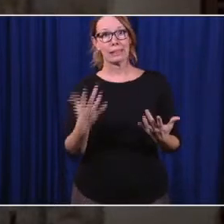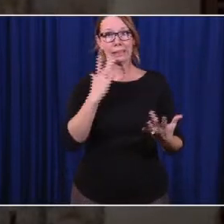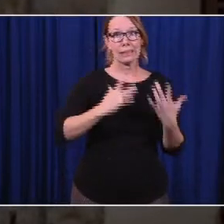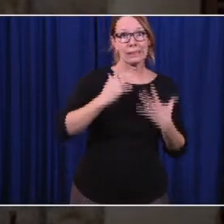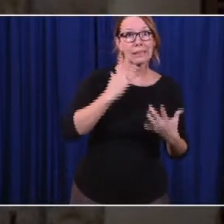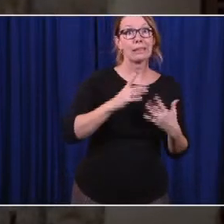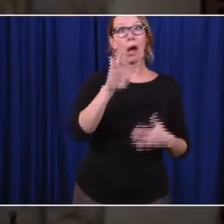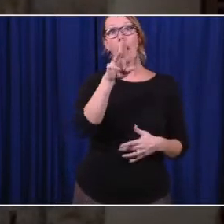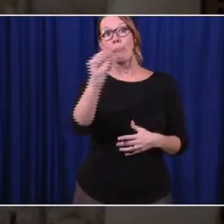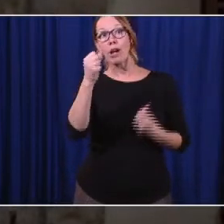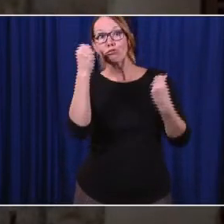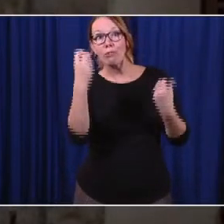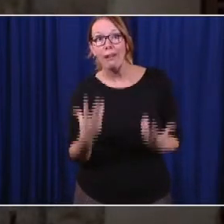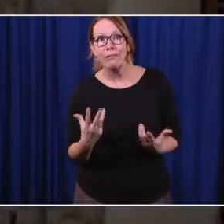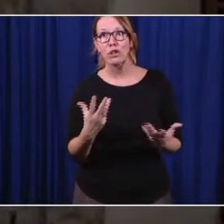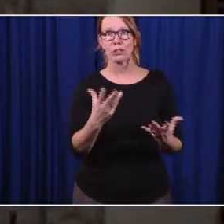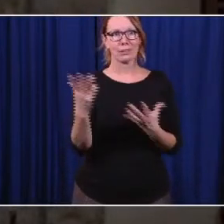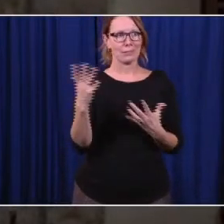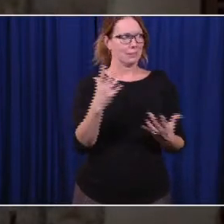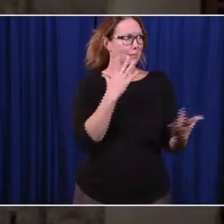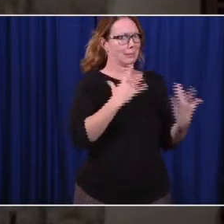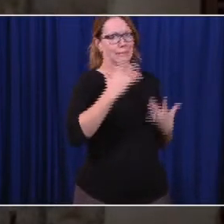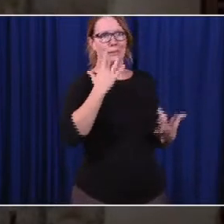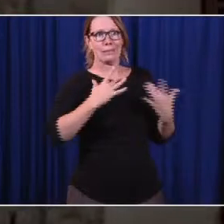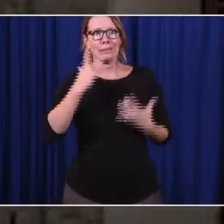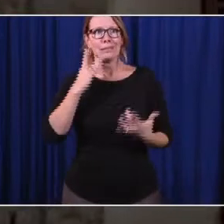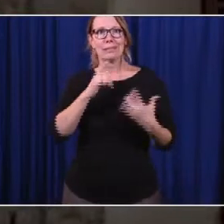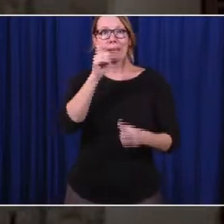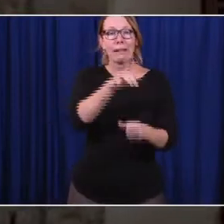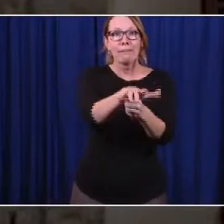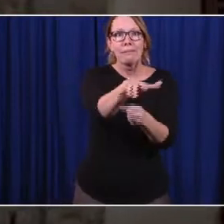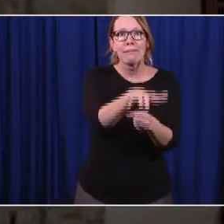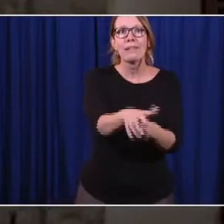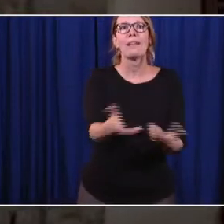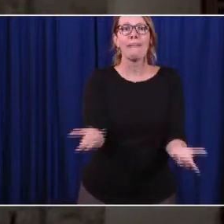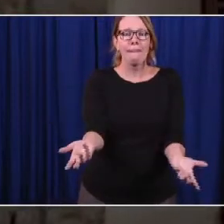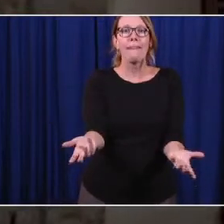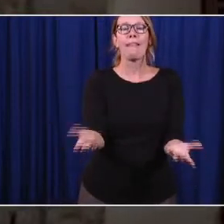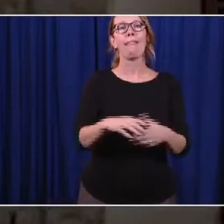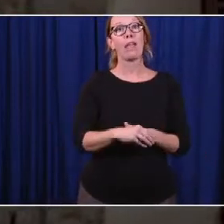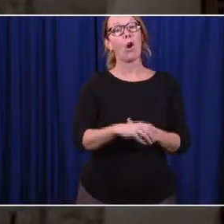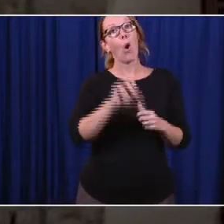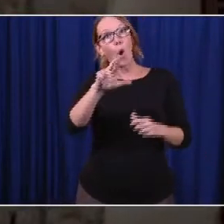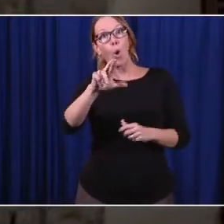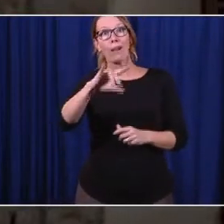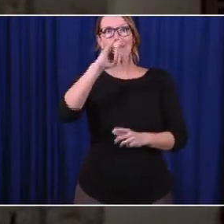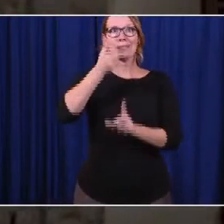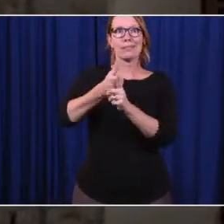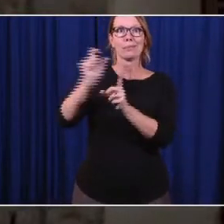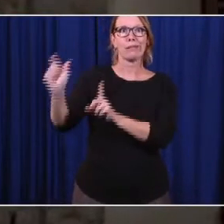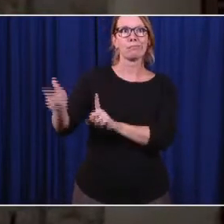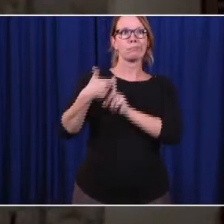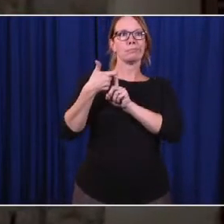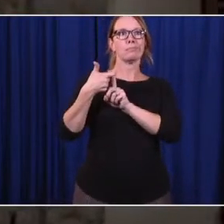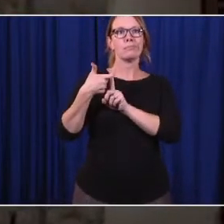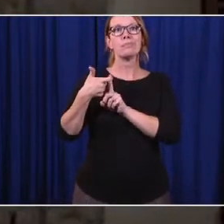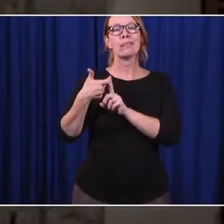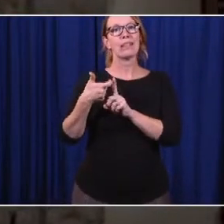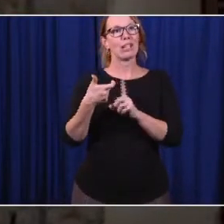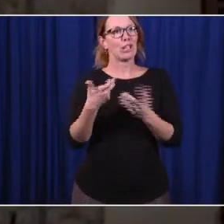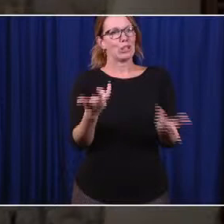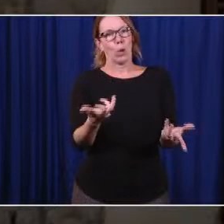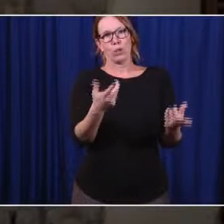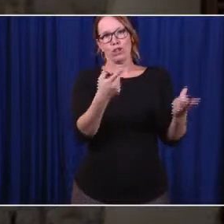bus drivers driving buses, or they've got a whole bunch of kids who are quarantined. So this is something that is naturally,